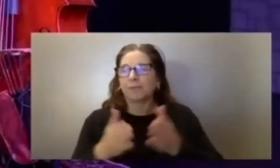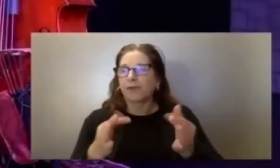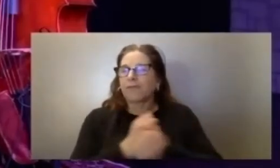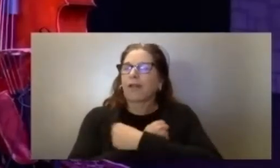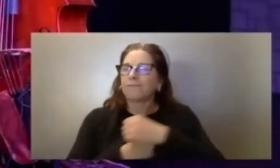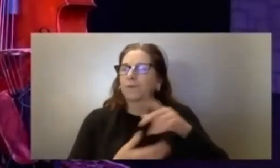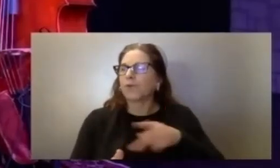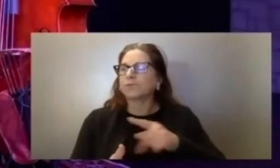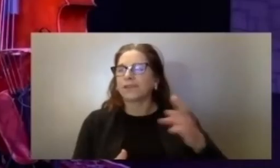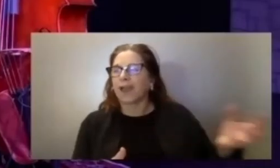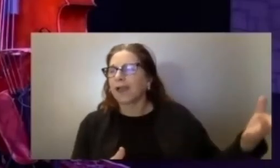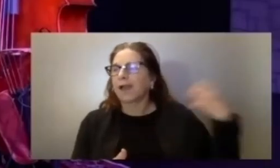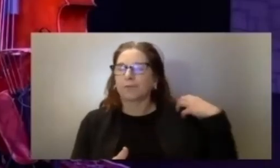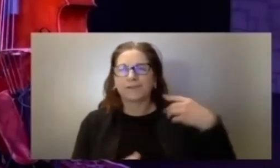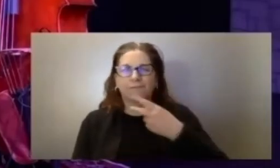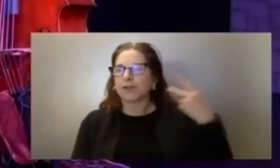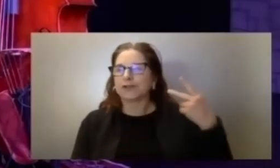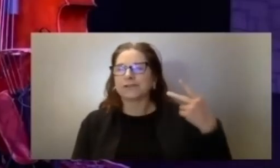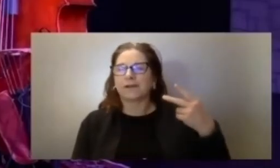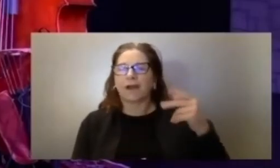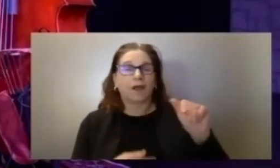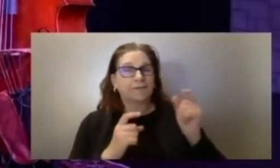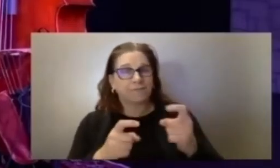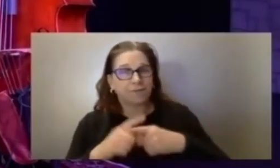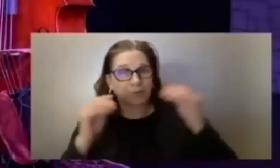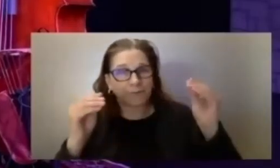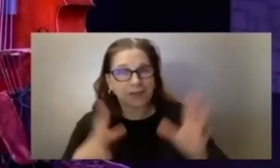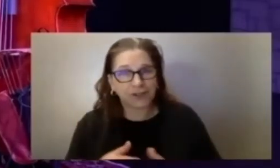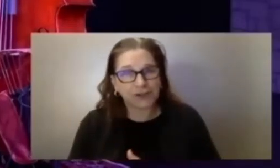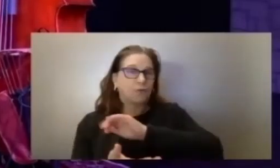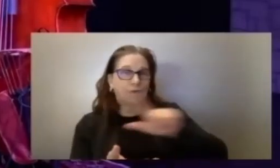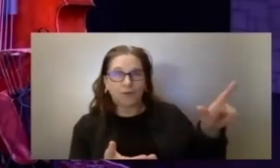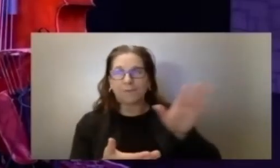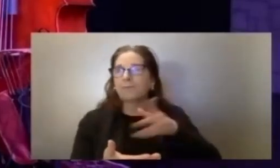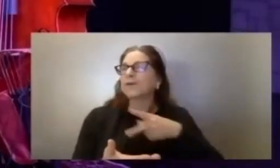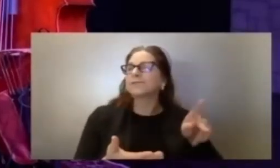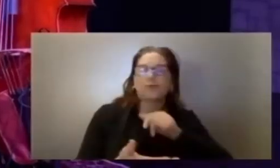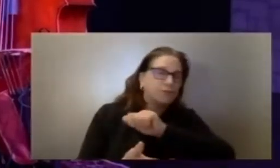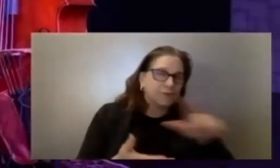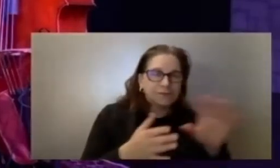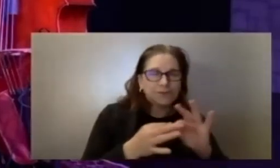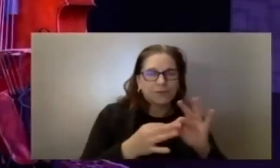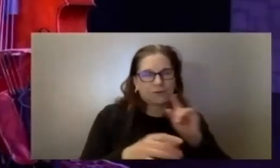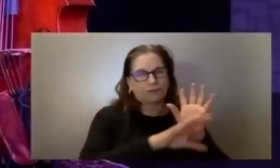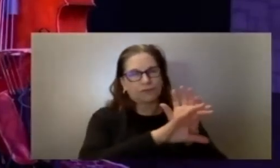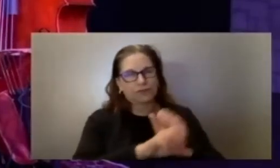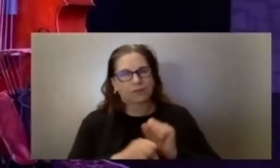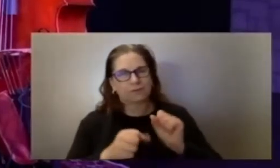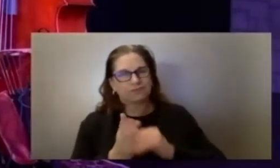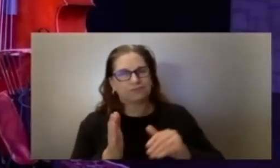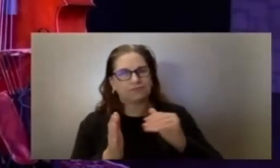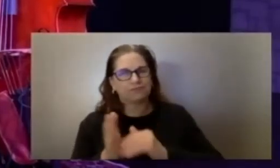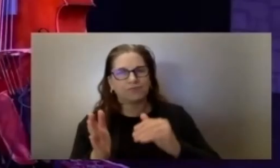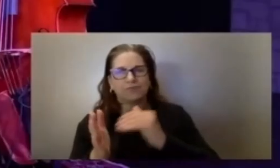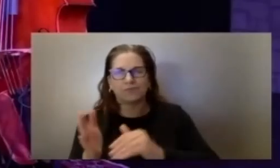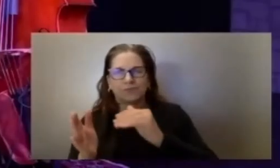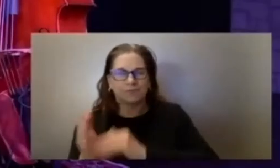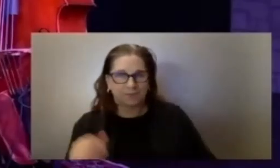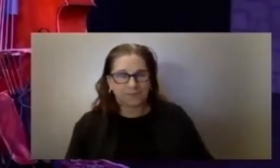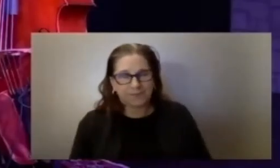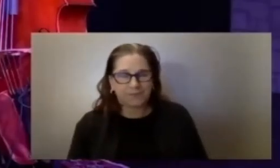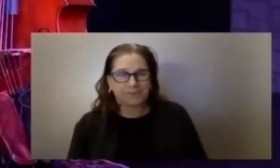professor. This one, the earth, is a ritual in the manner that all poems, all stories, all songs are rituals.